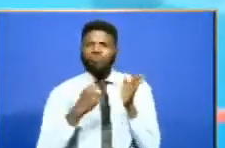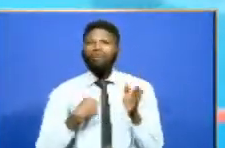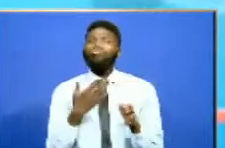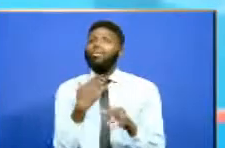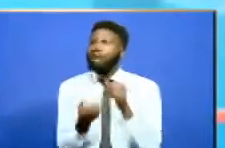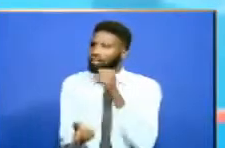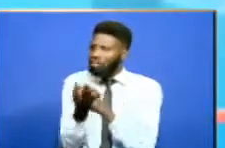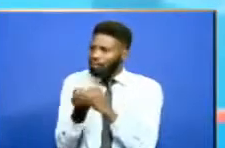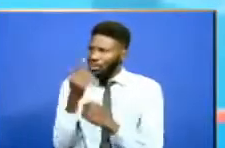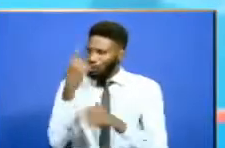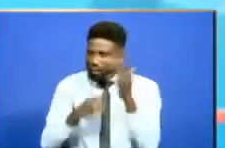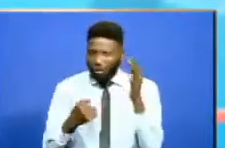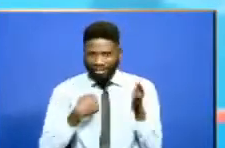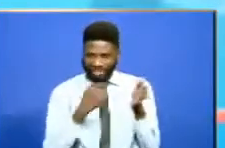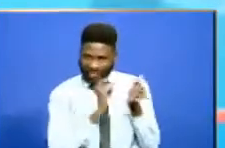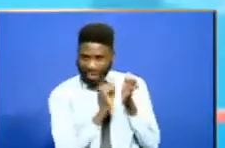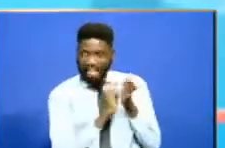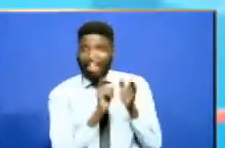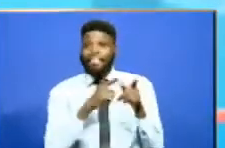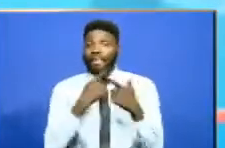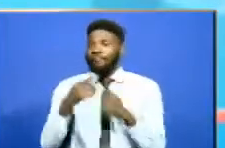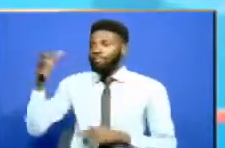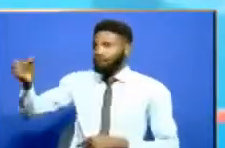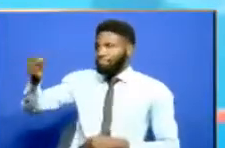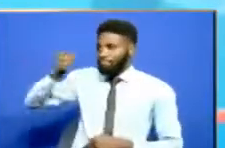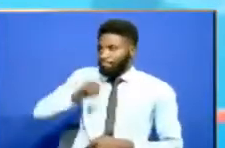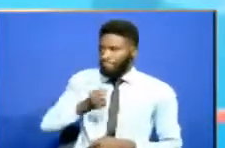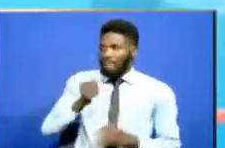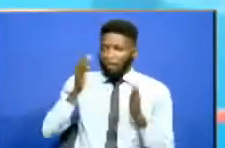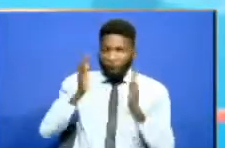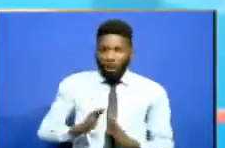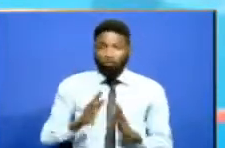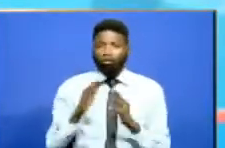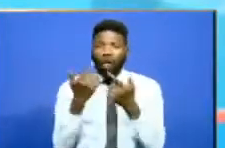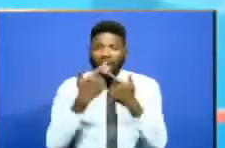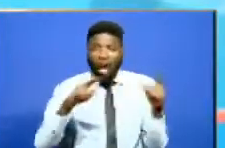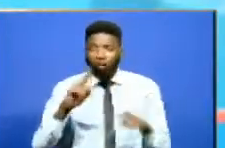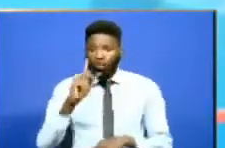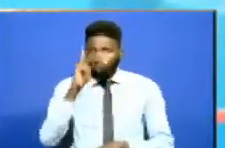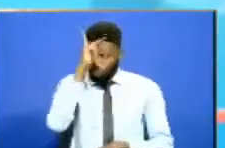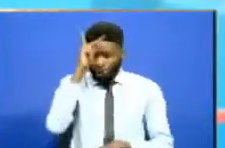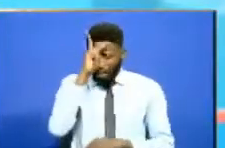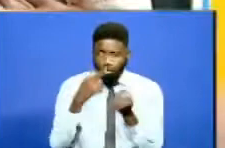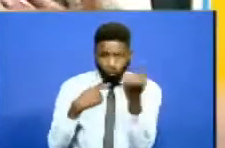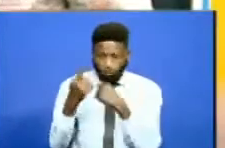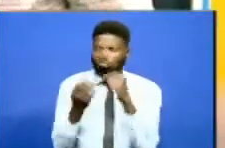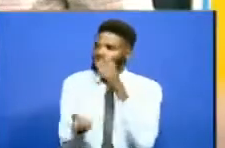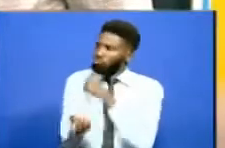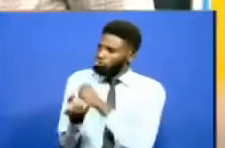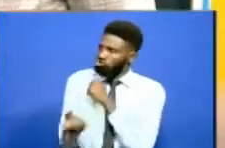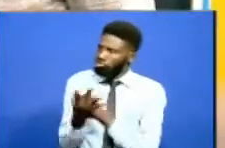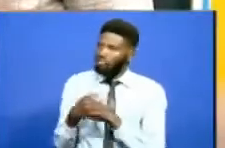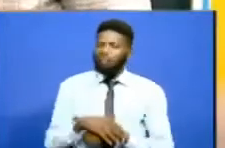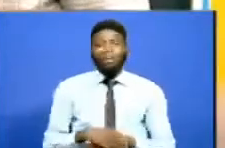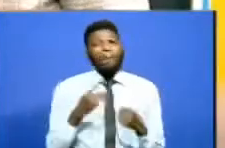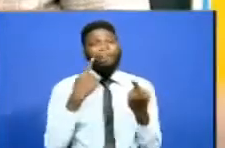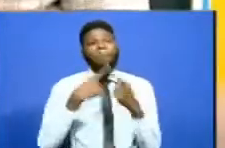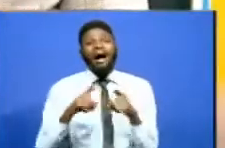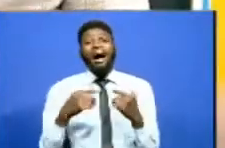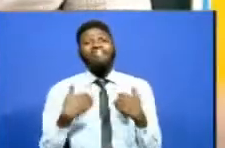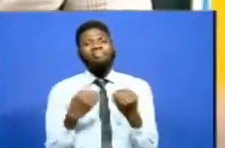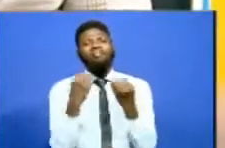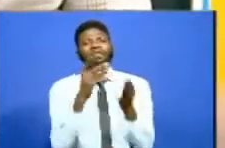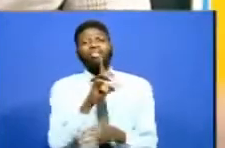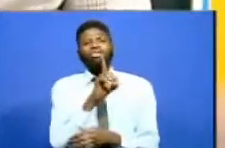have somebody who can speak their own language to tell them what it is that I have in mind for them. But we do not have many Dr. Pamelas